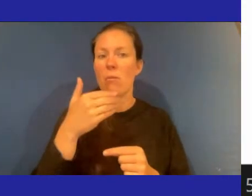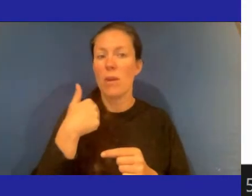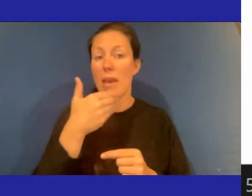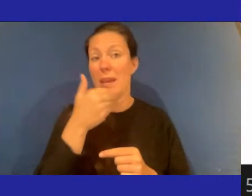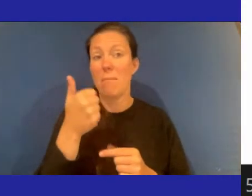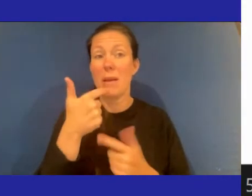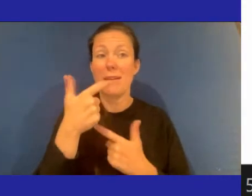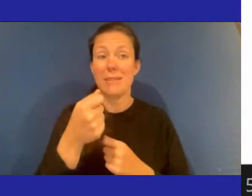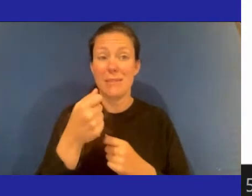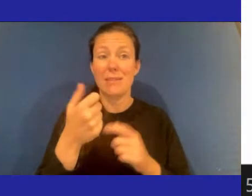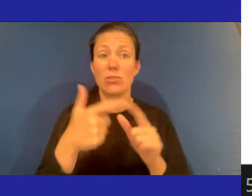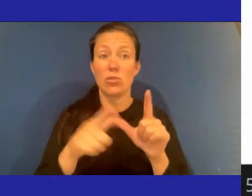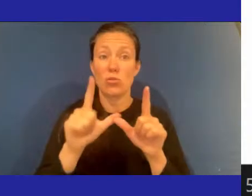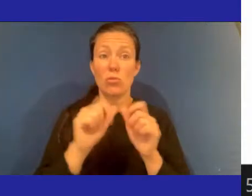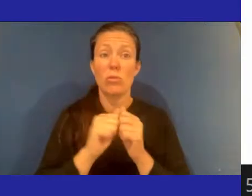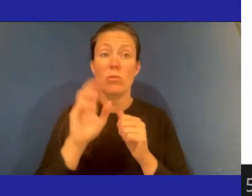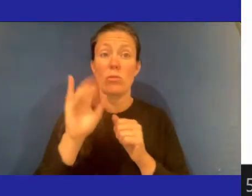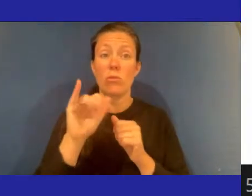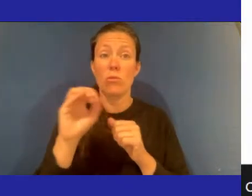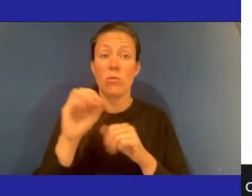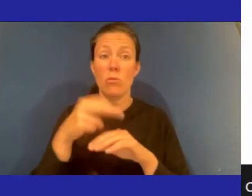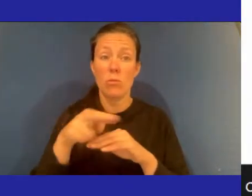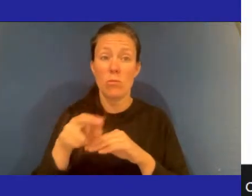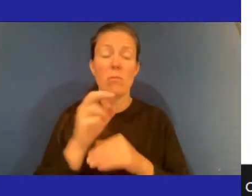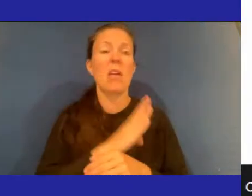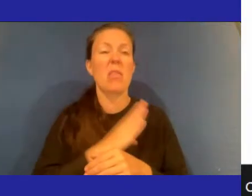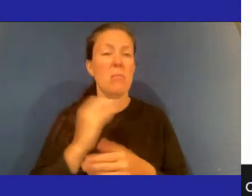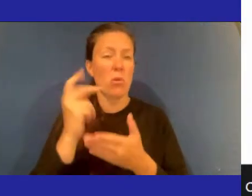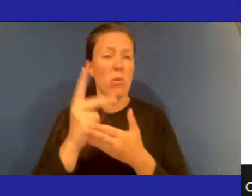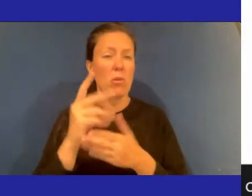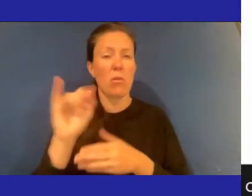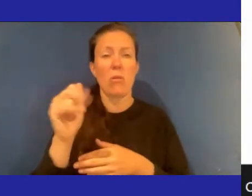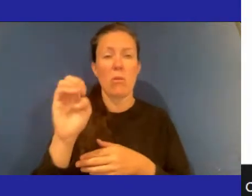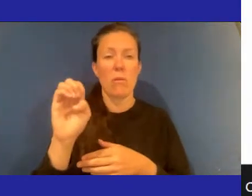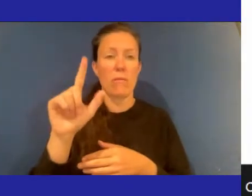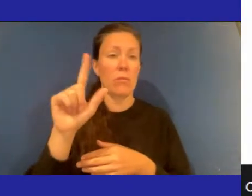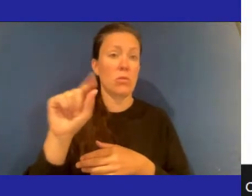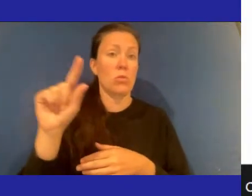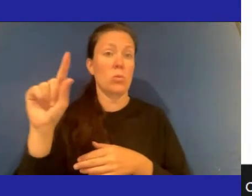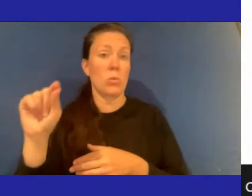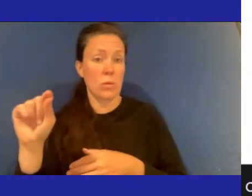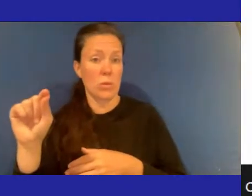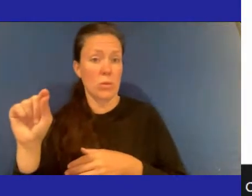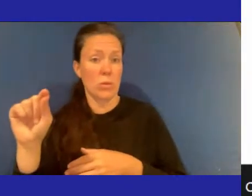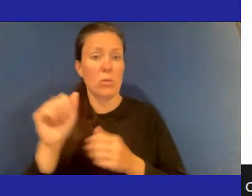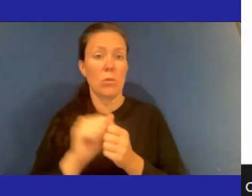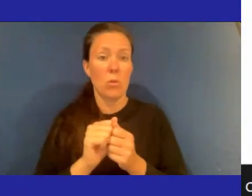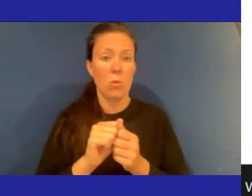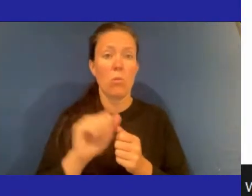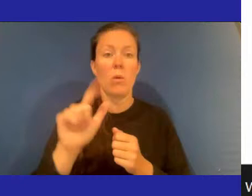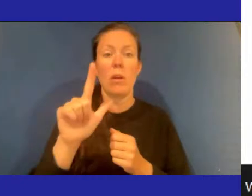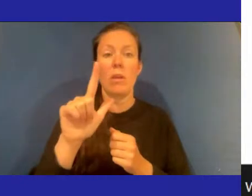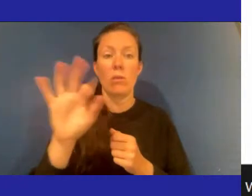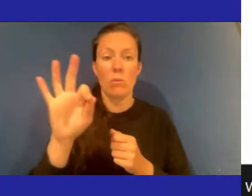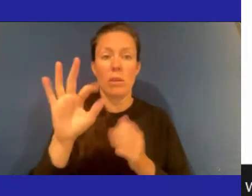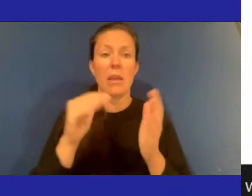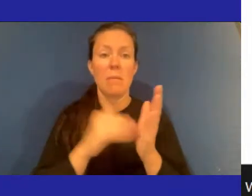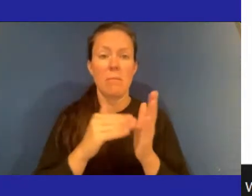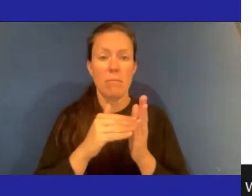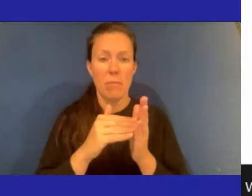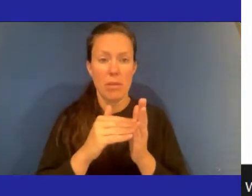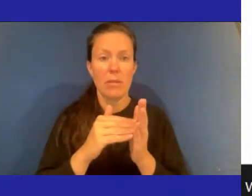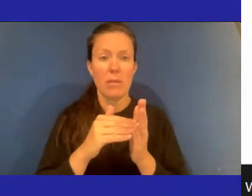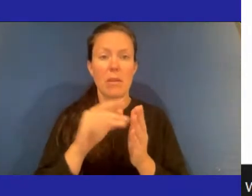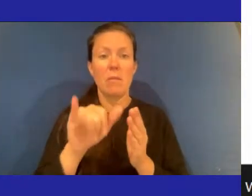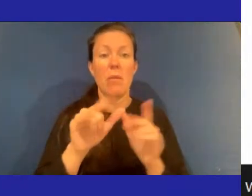with BioReference, which was approved by the board in June of 2020 with an NT of $25 million. The contract expiration for